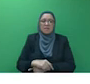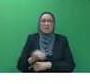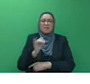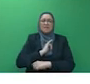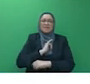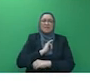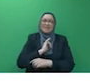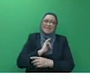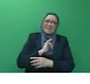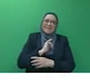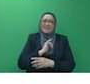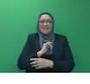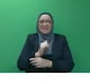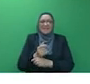at war